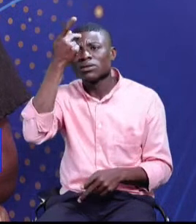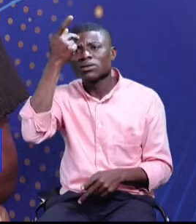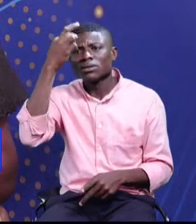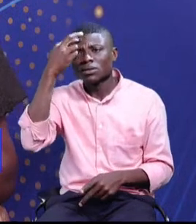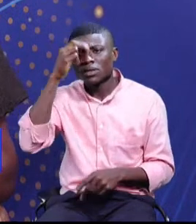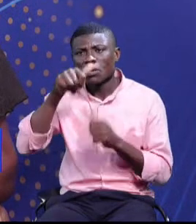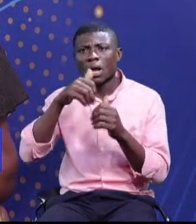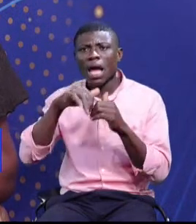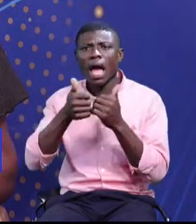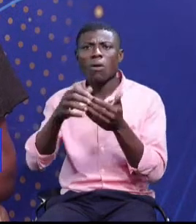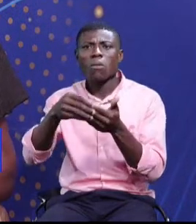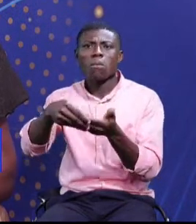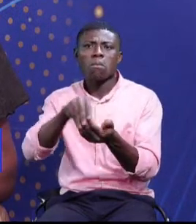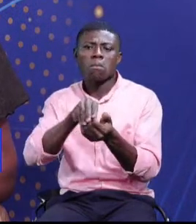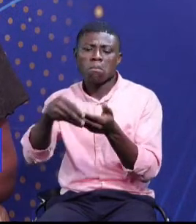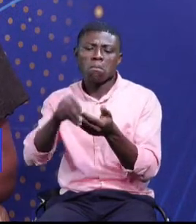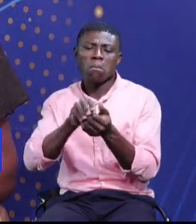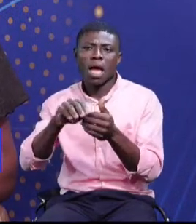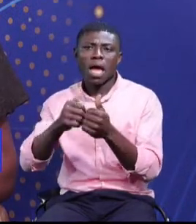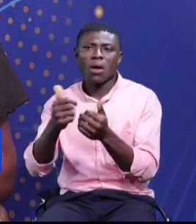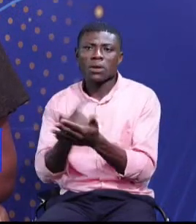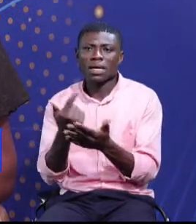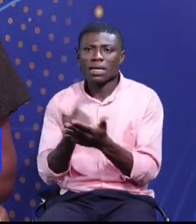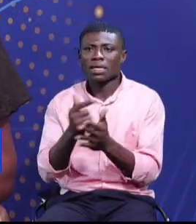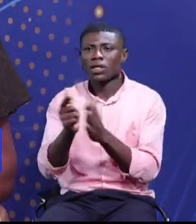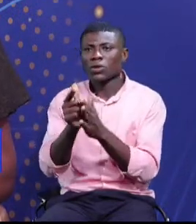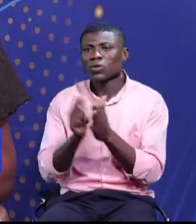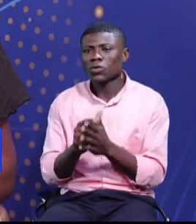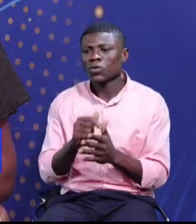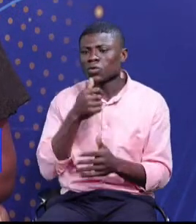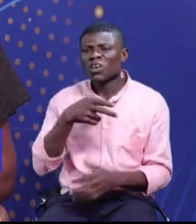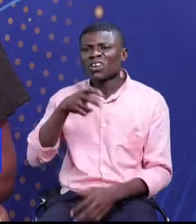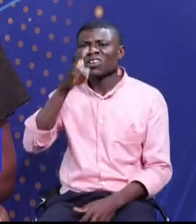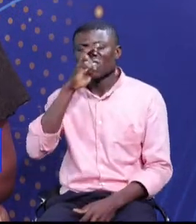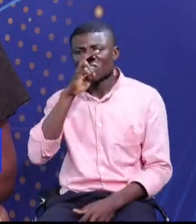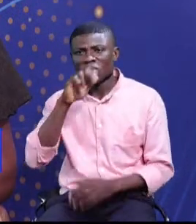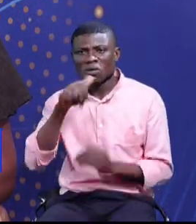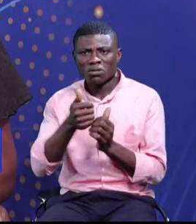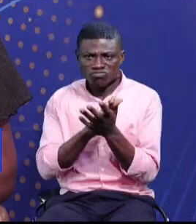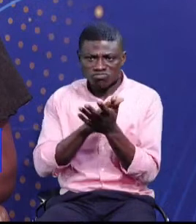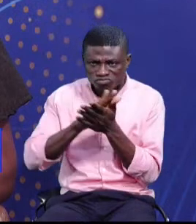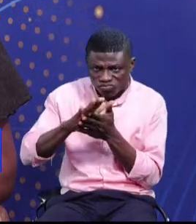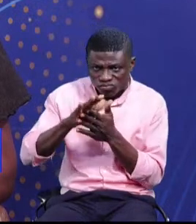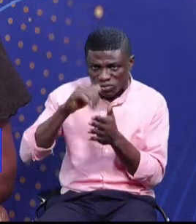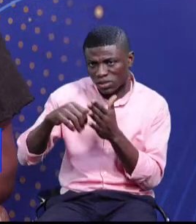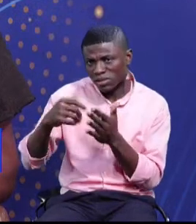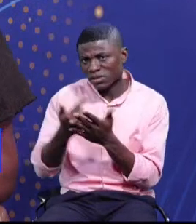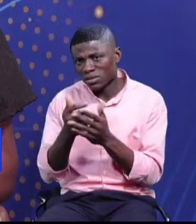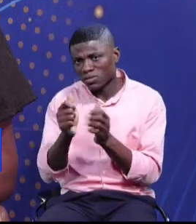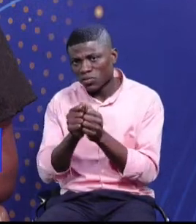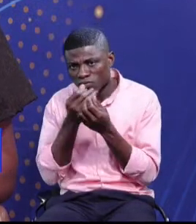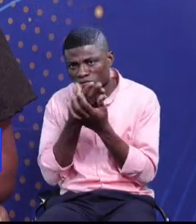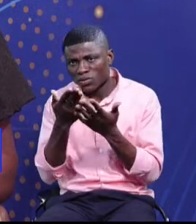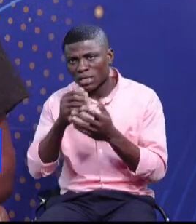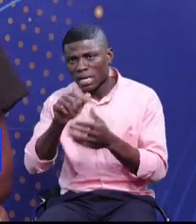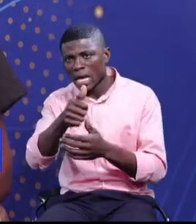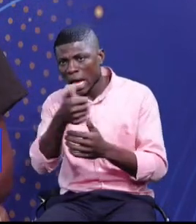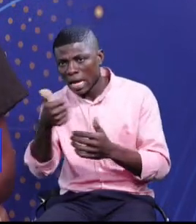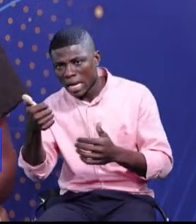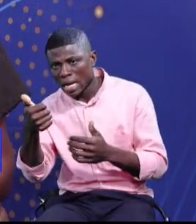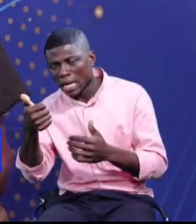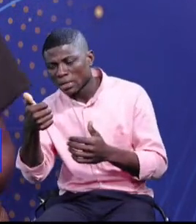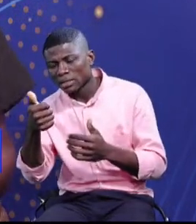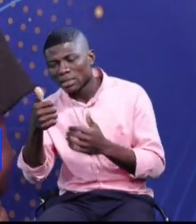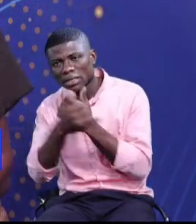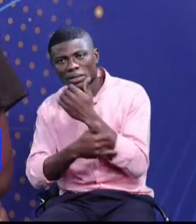is the complexities of our systems. We're not as straightforward and transparent with information like you would go to a